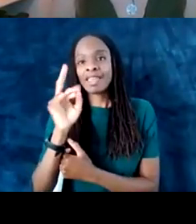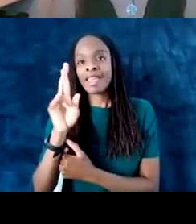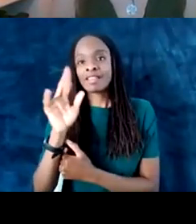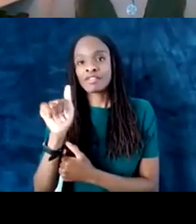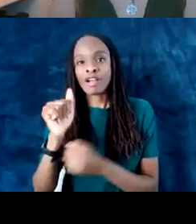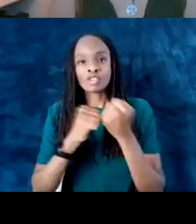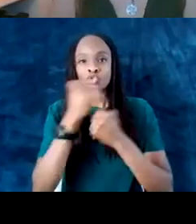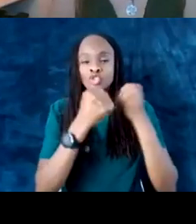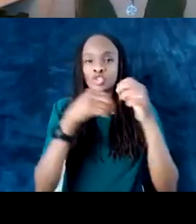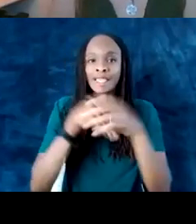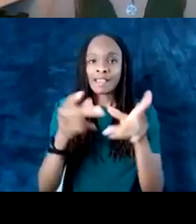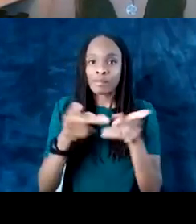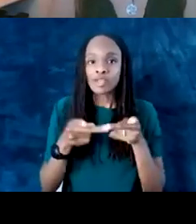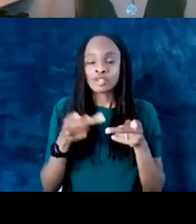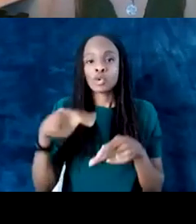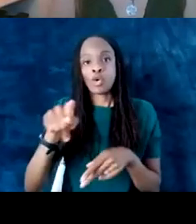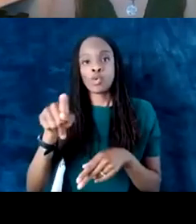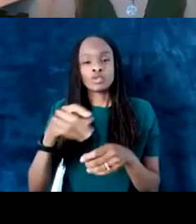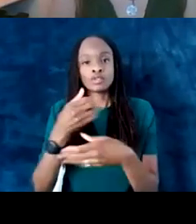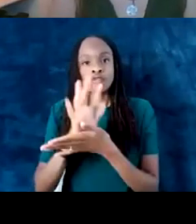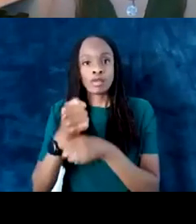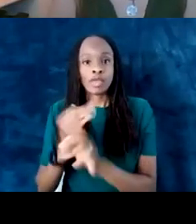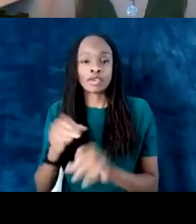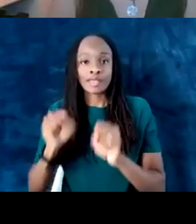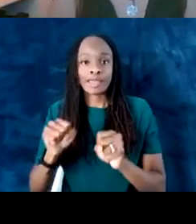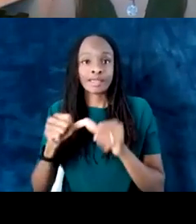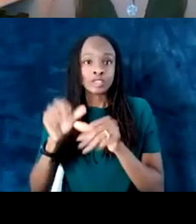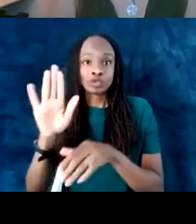filmmakers to continue to do the work that they want to do over time.